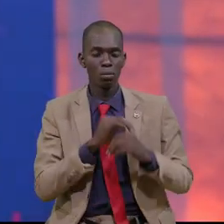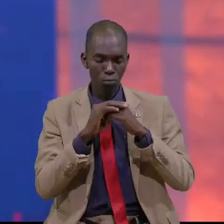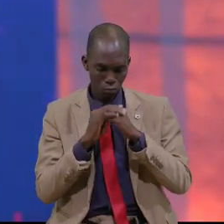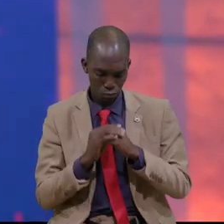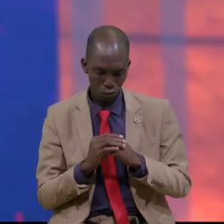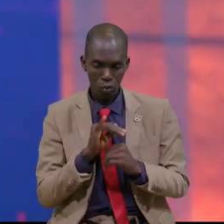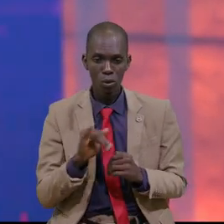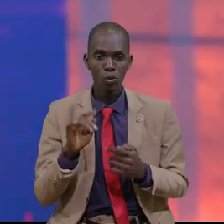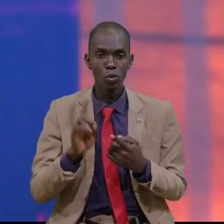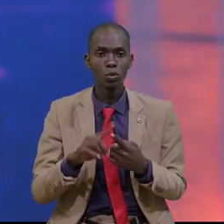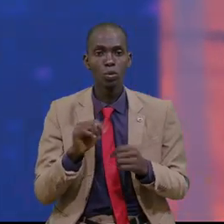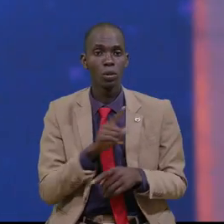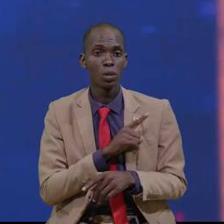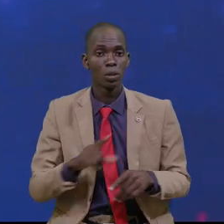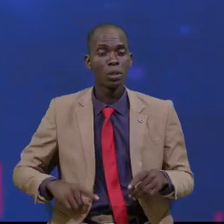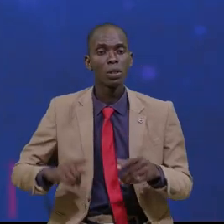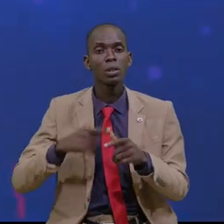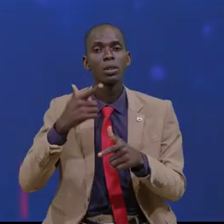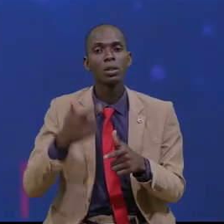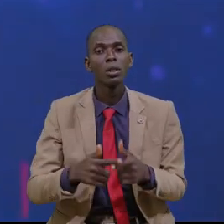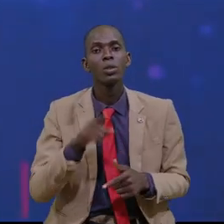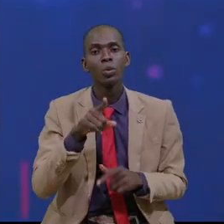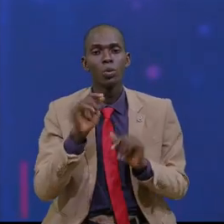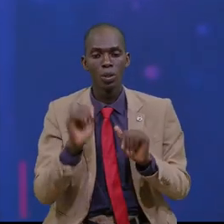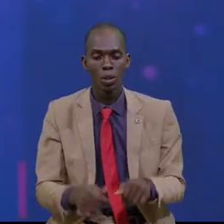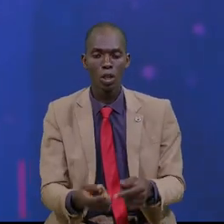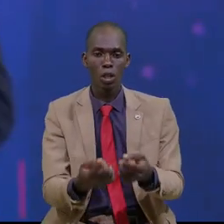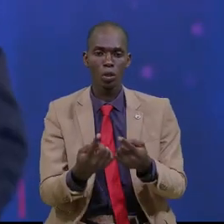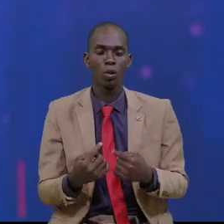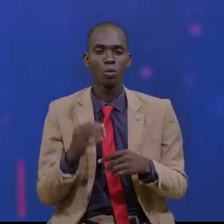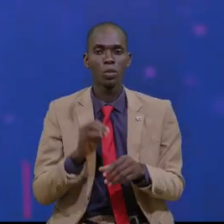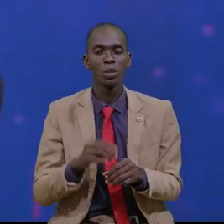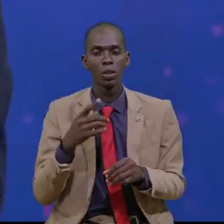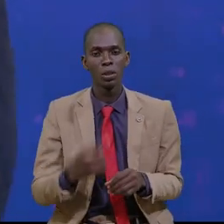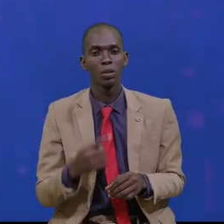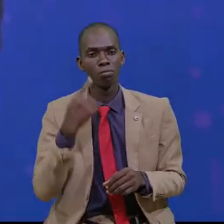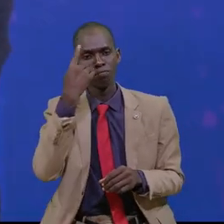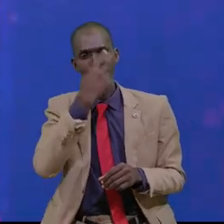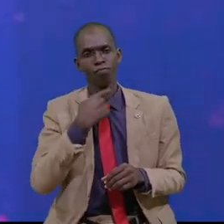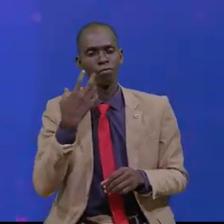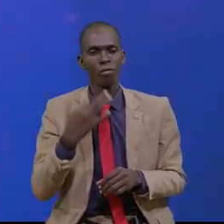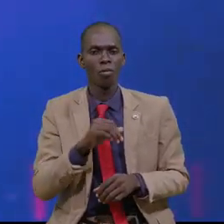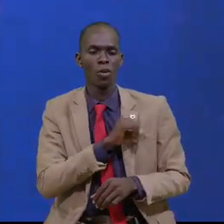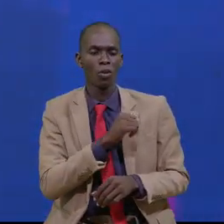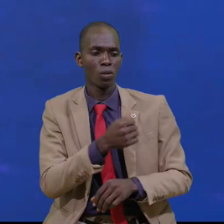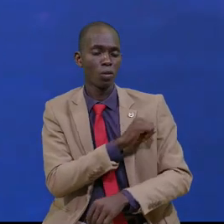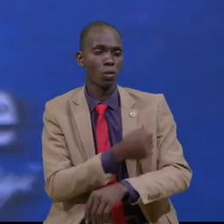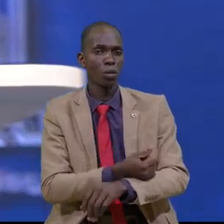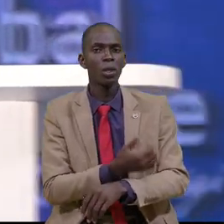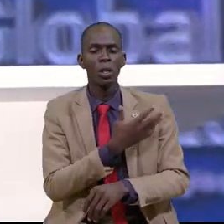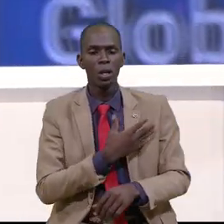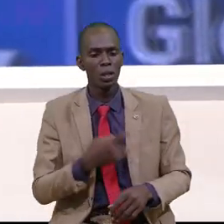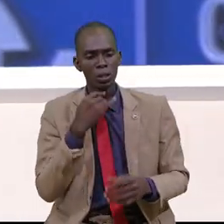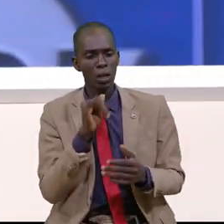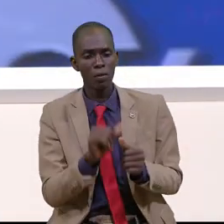unto the Lord, then you can come in the place of authority, and everything you say shall bow